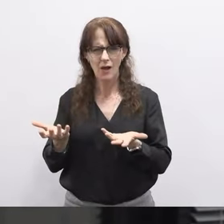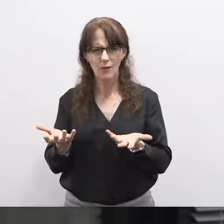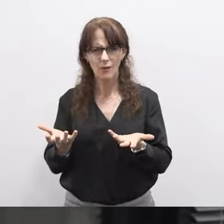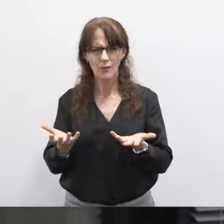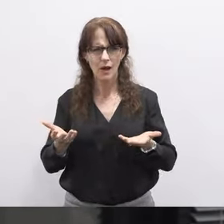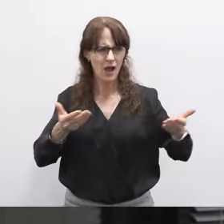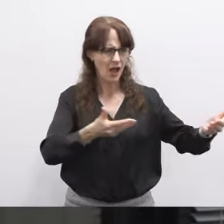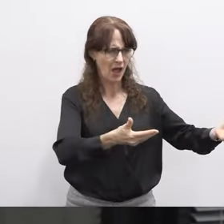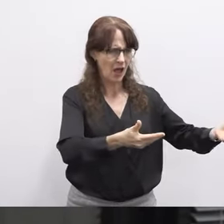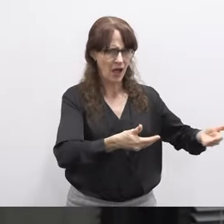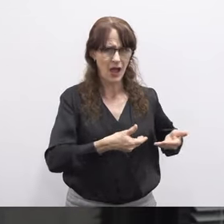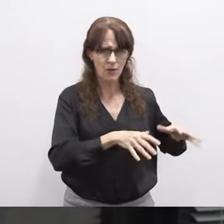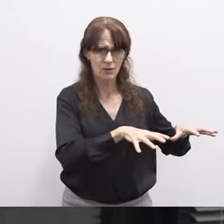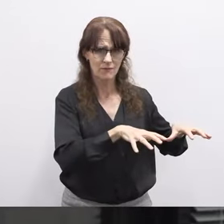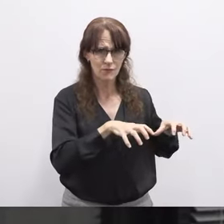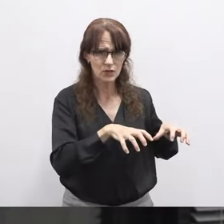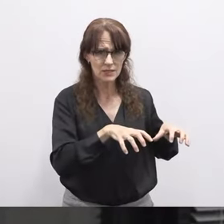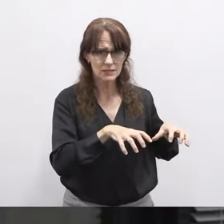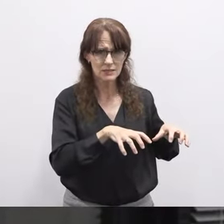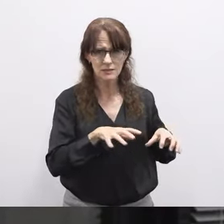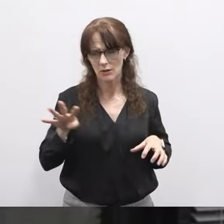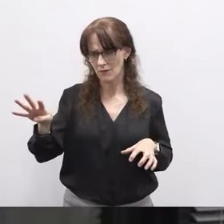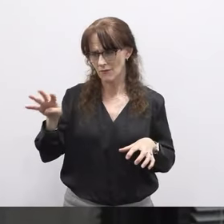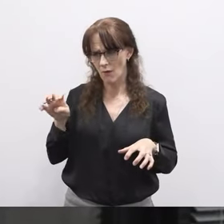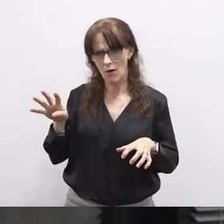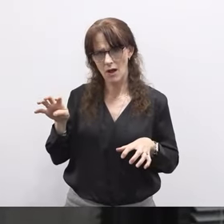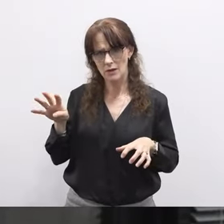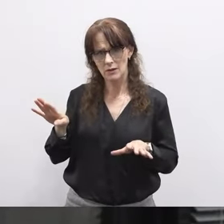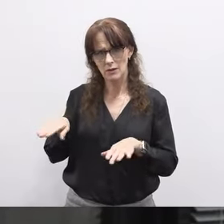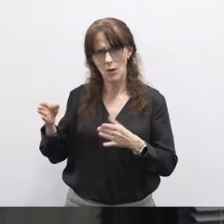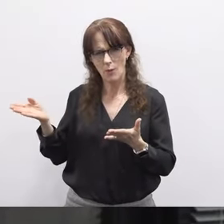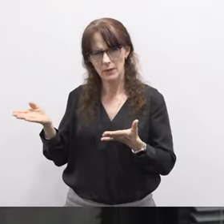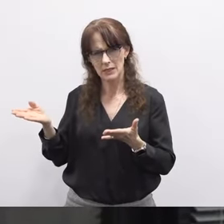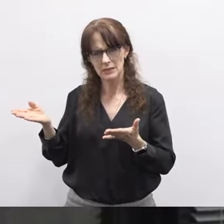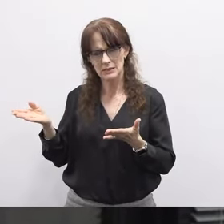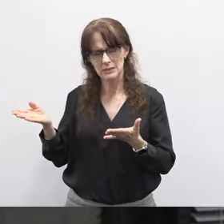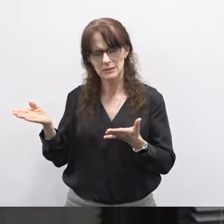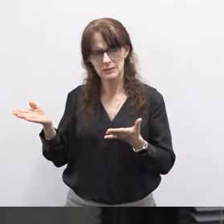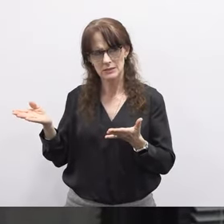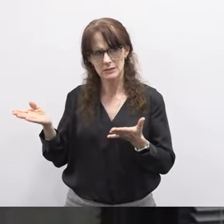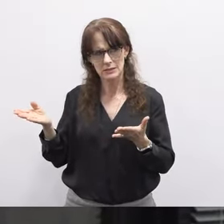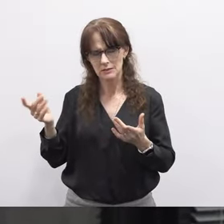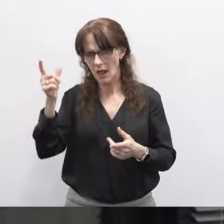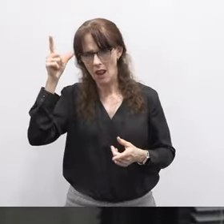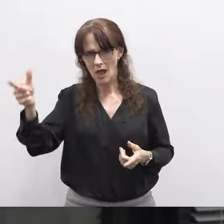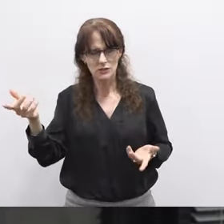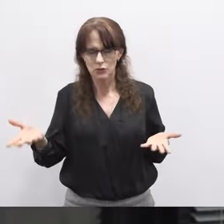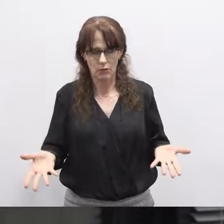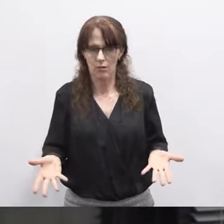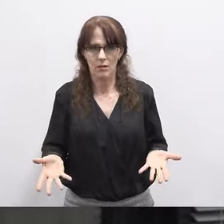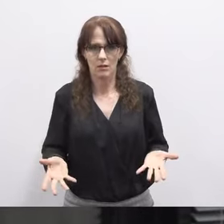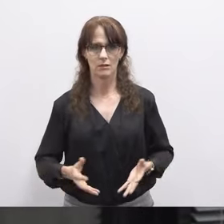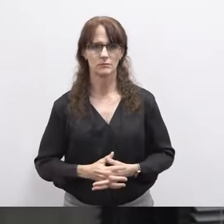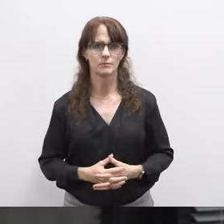hiring freeze and have 400 openings? It's not logical.